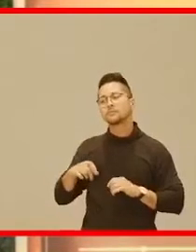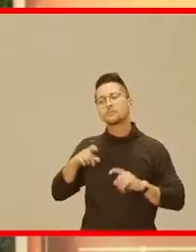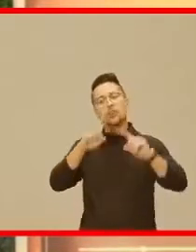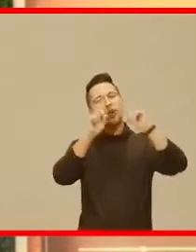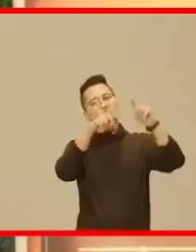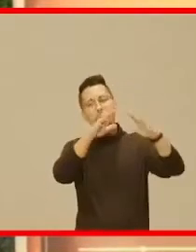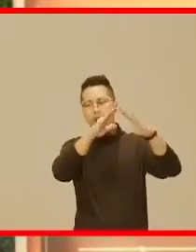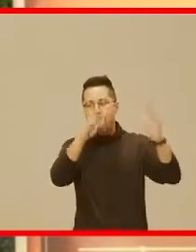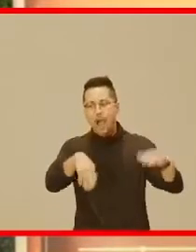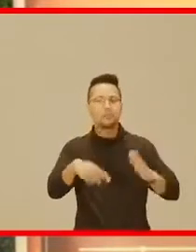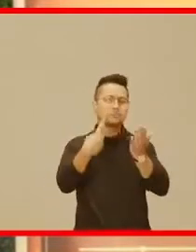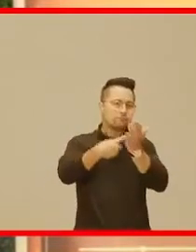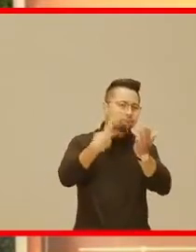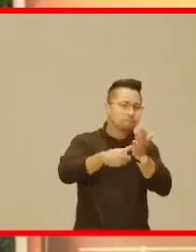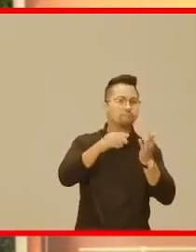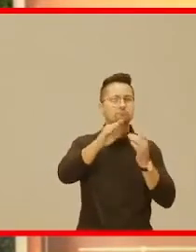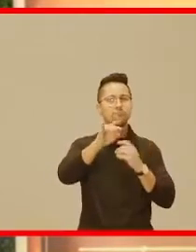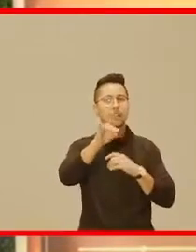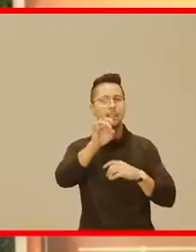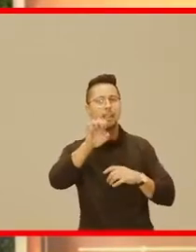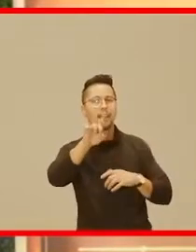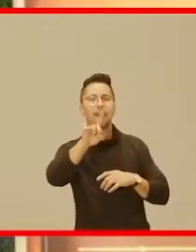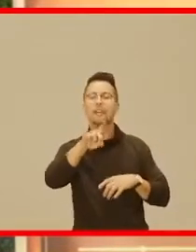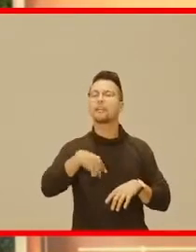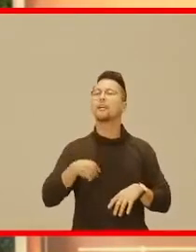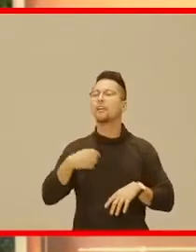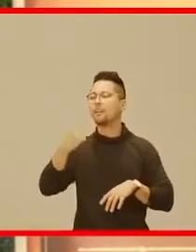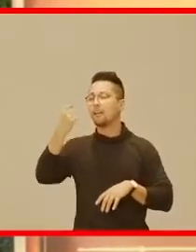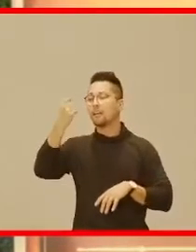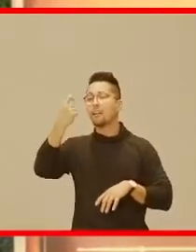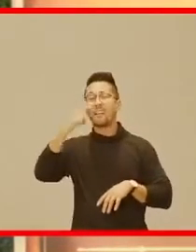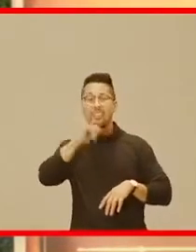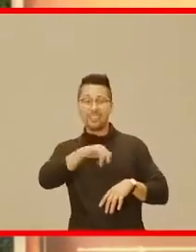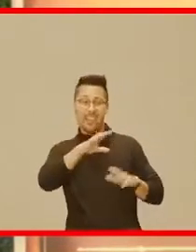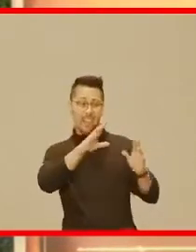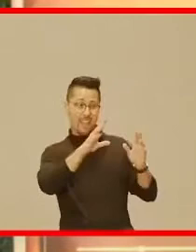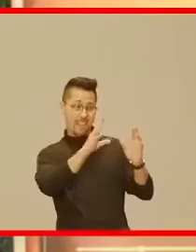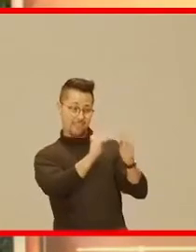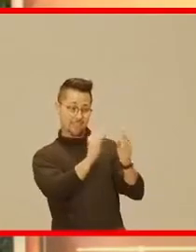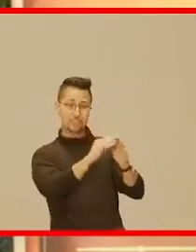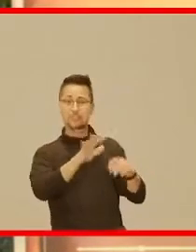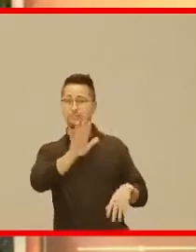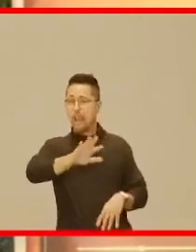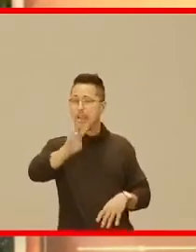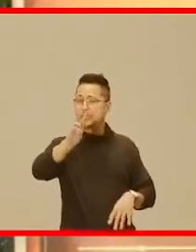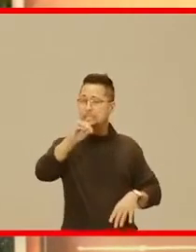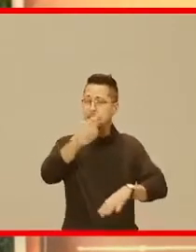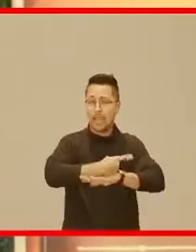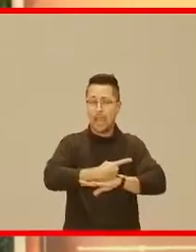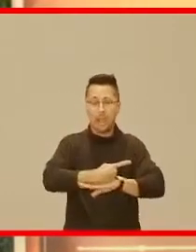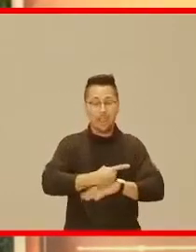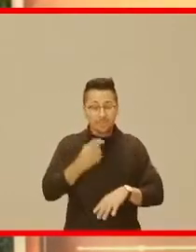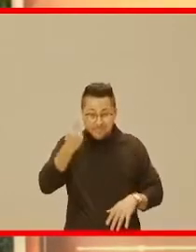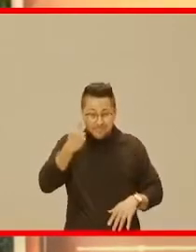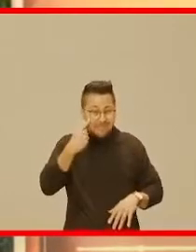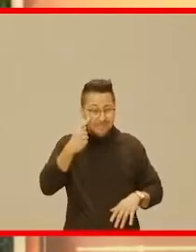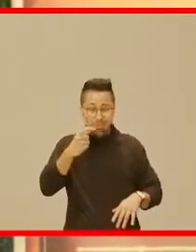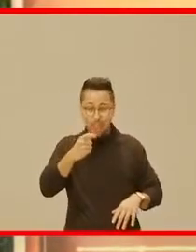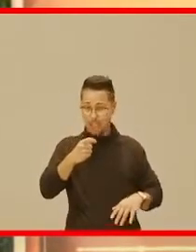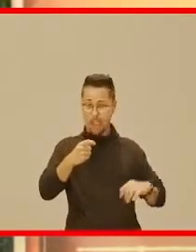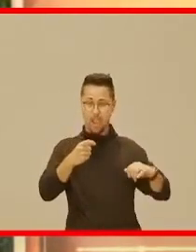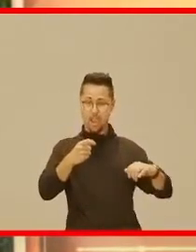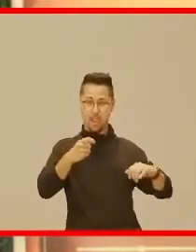state legislature, is it's a 60-day session. To say that it moves quickly is the biggest understatement in the world, right?